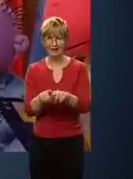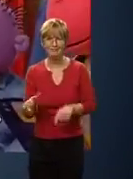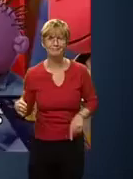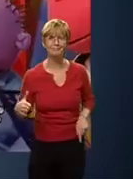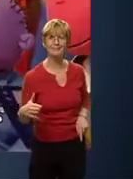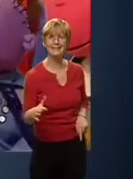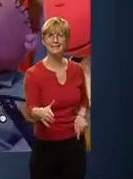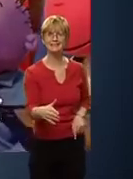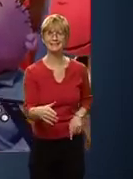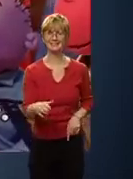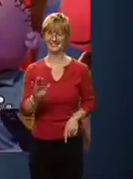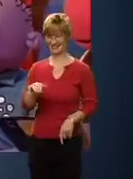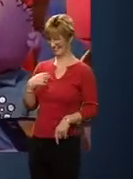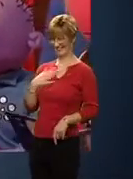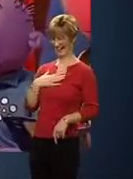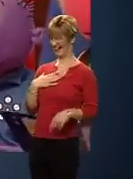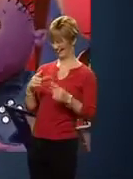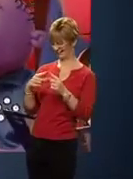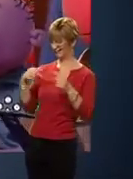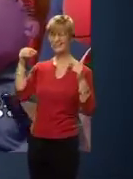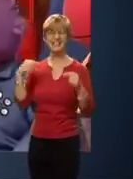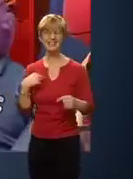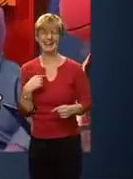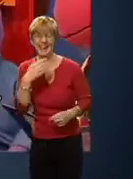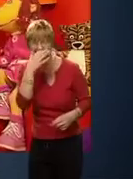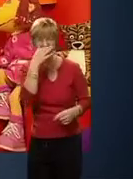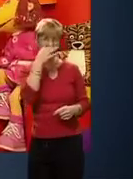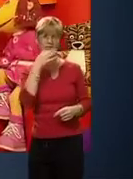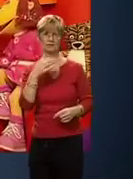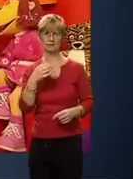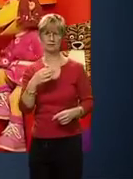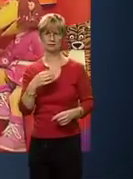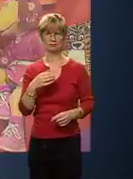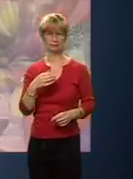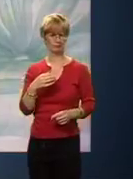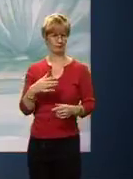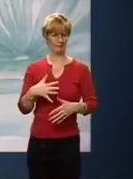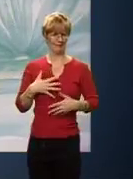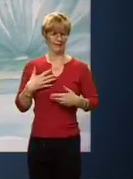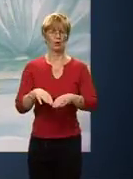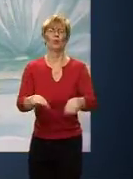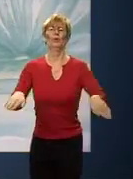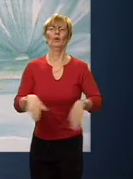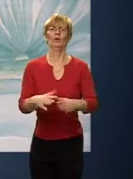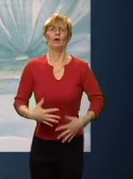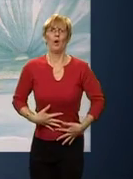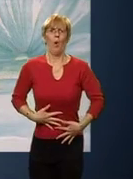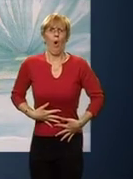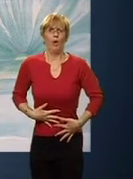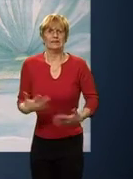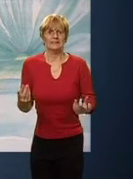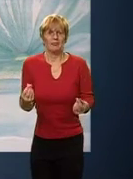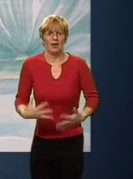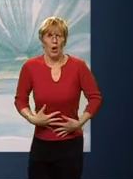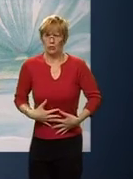fish. I like fish. I like chips. Milo, It felt as if something was holding her up, but it wasn't the